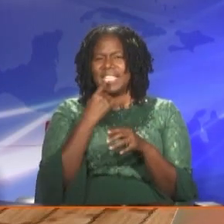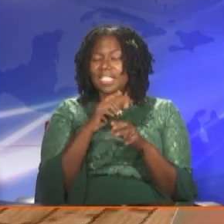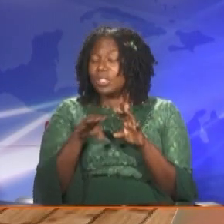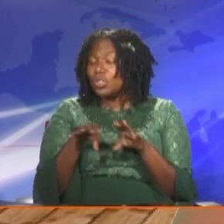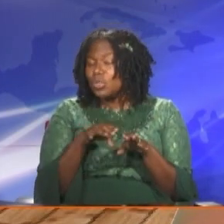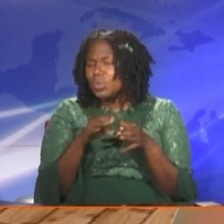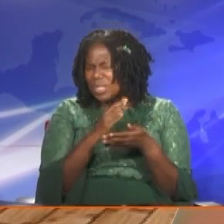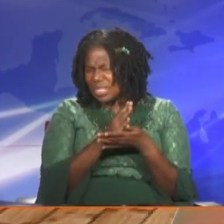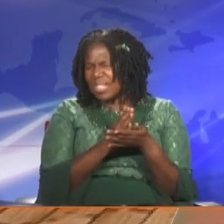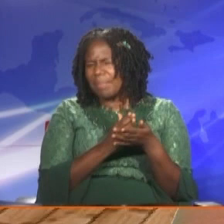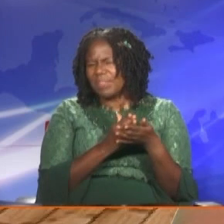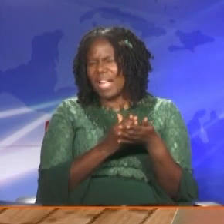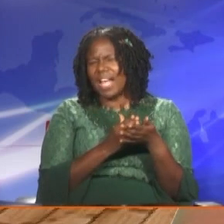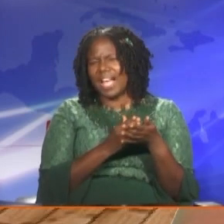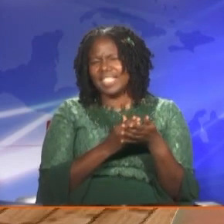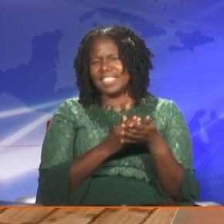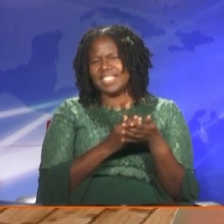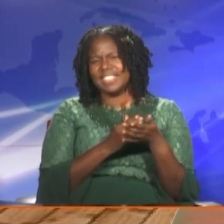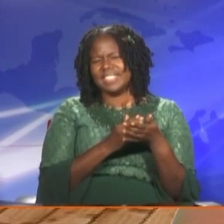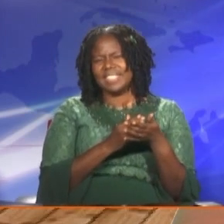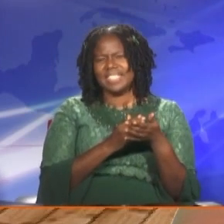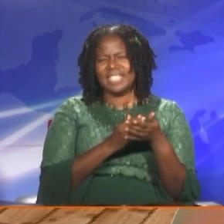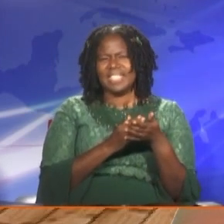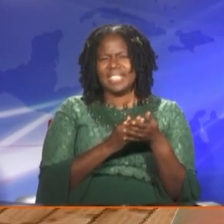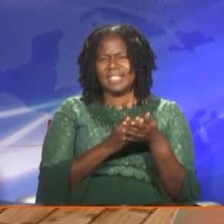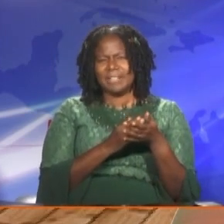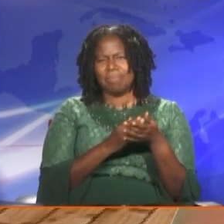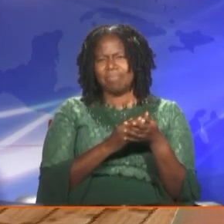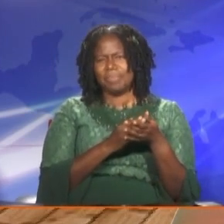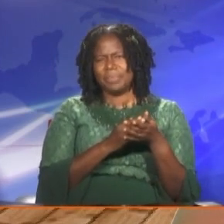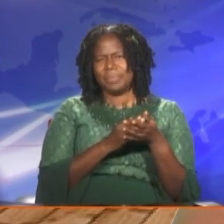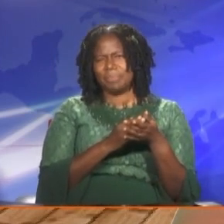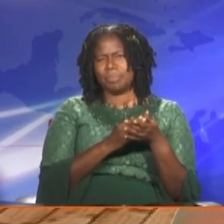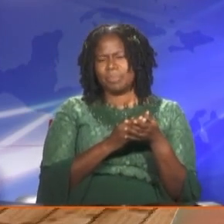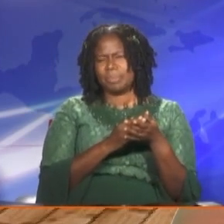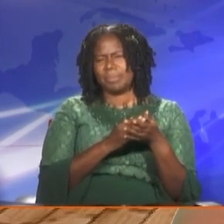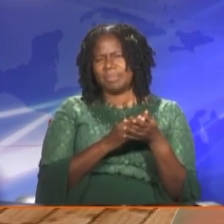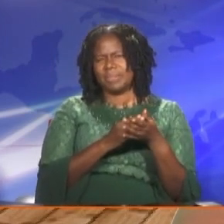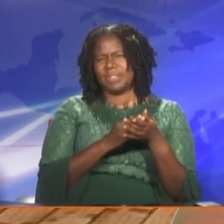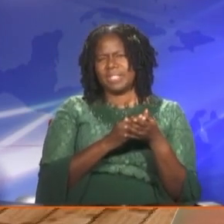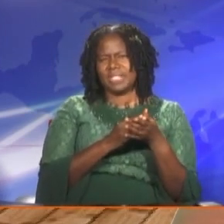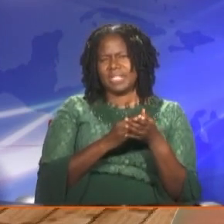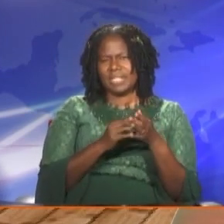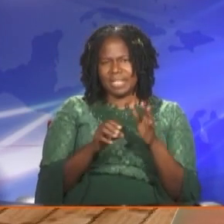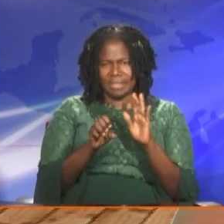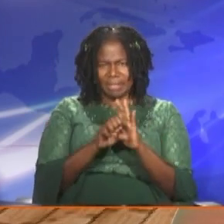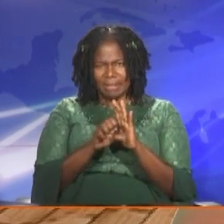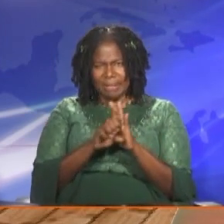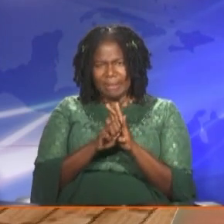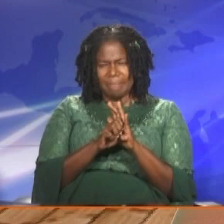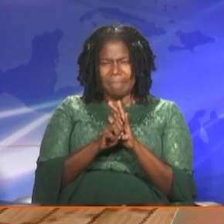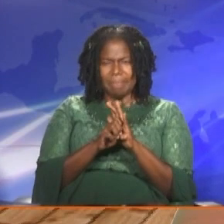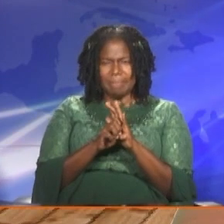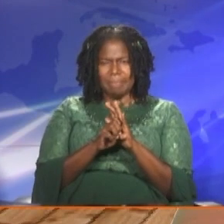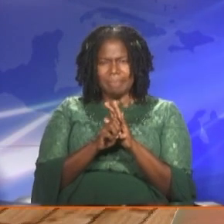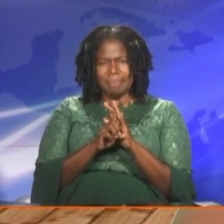of grants and so on, that what we give to supplement that. For example, the food card